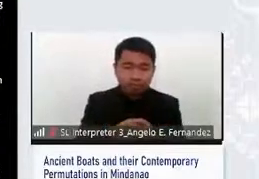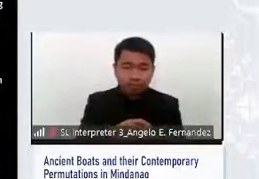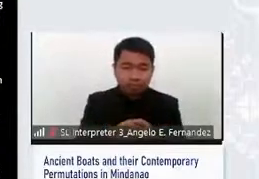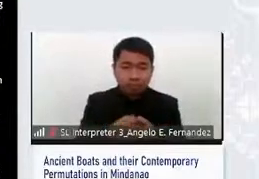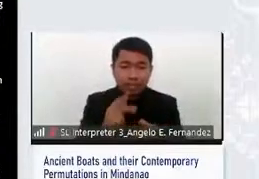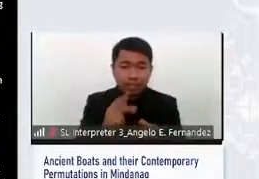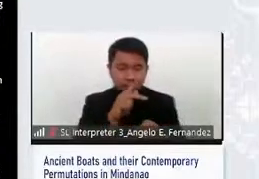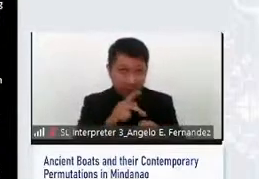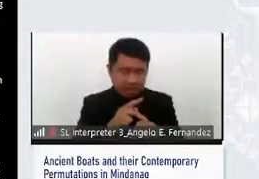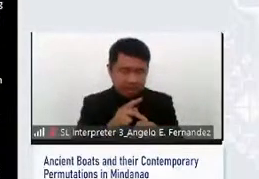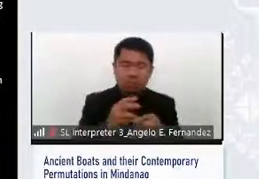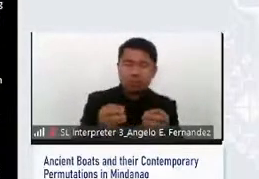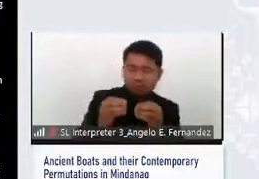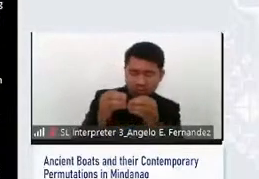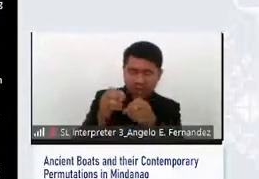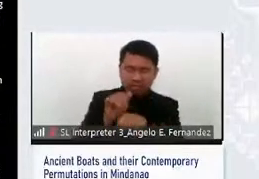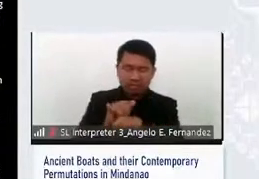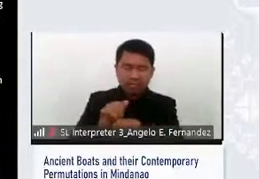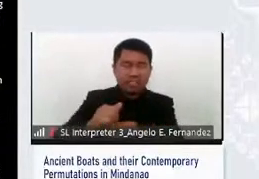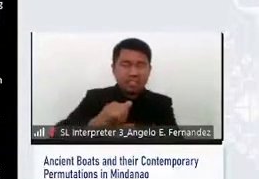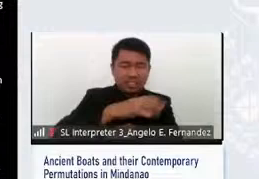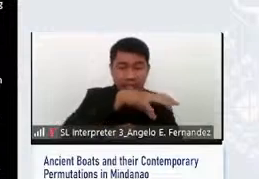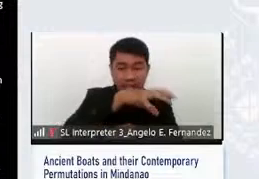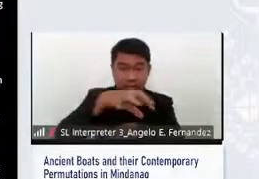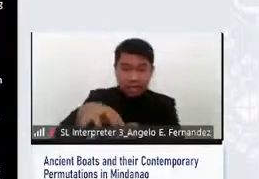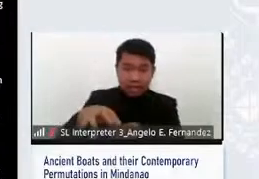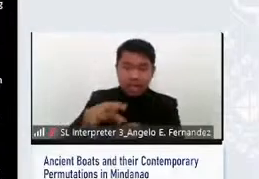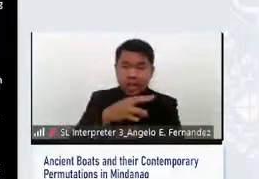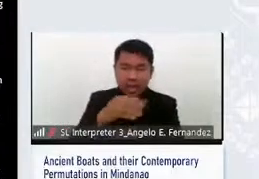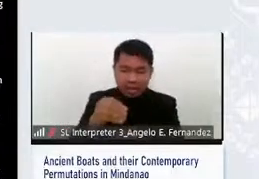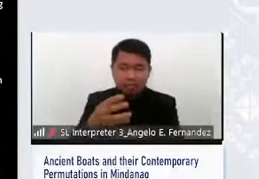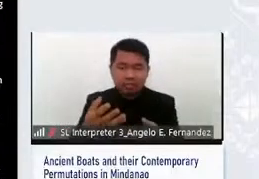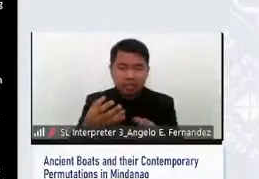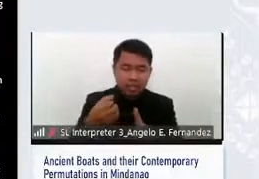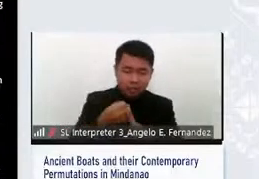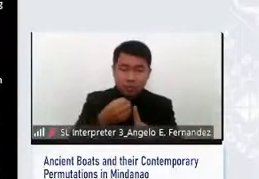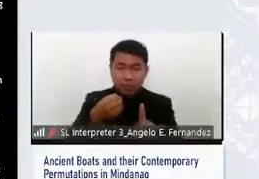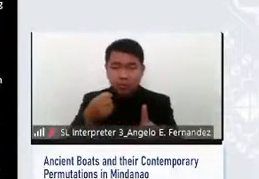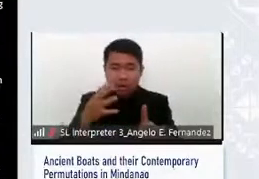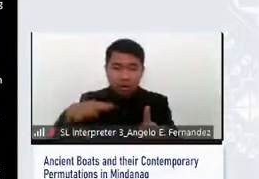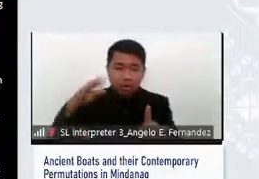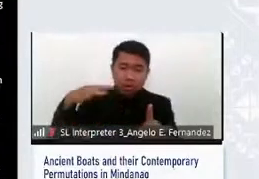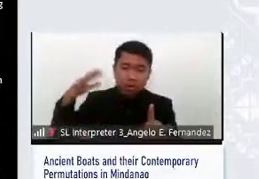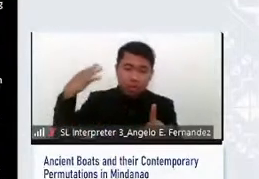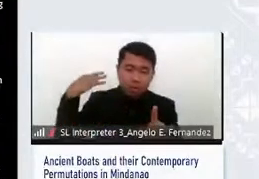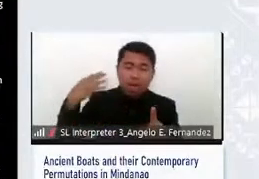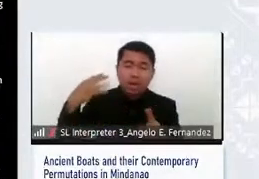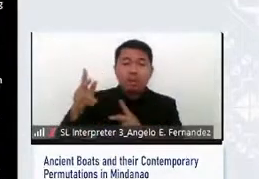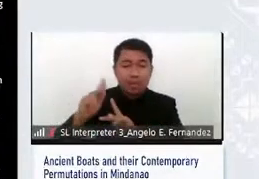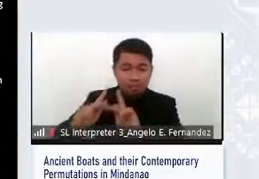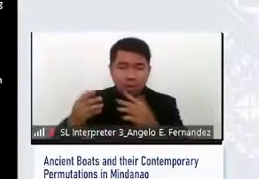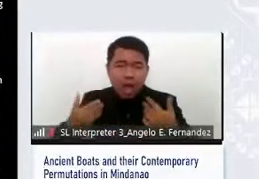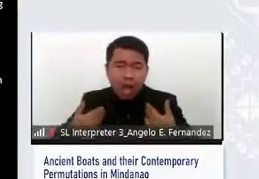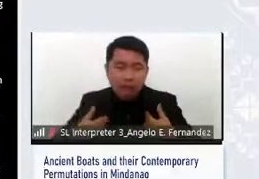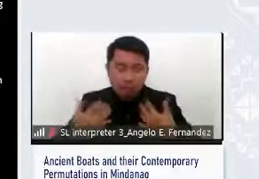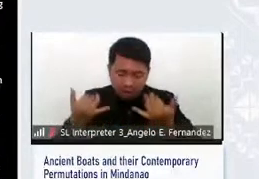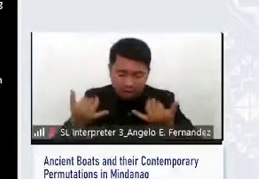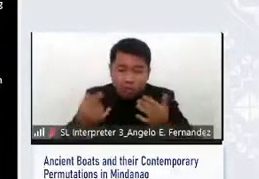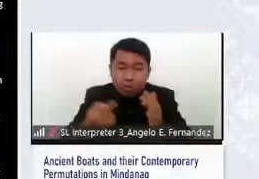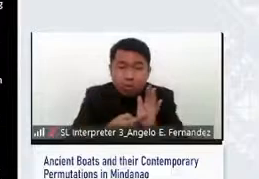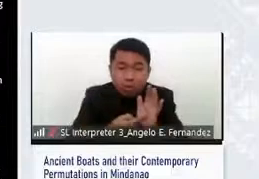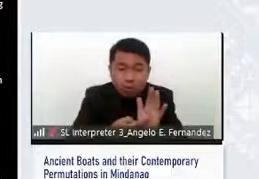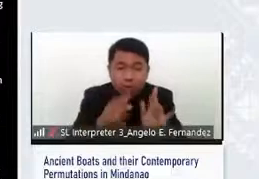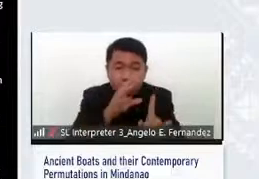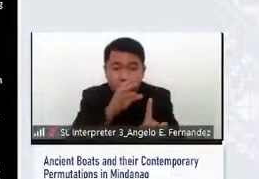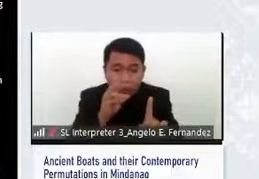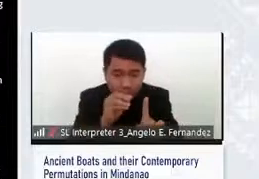of Filipinos trace their roots mainly from the early boat people whose culture still persists today. Beneath the land and the territorial